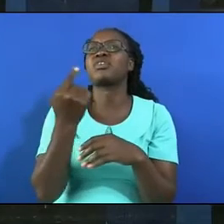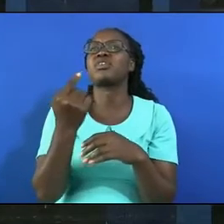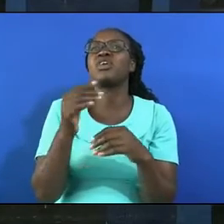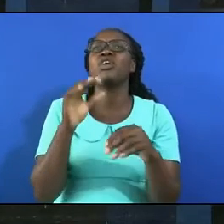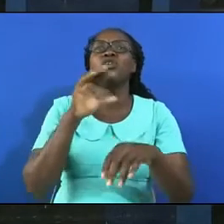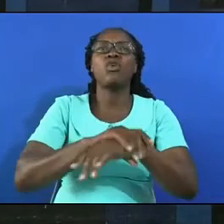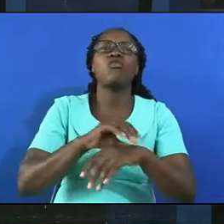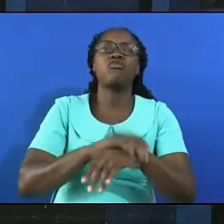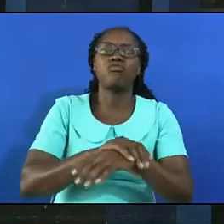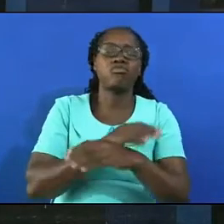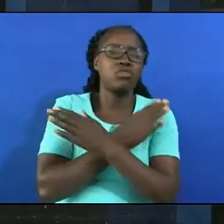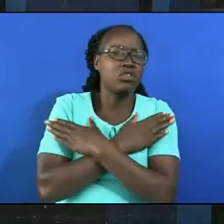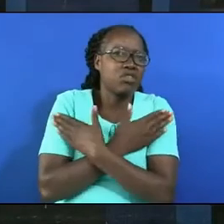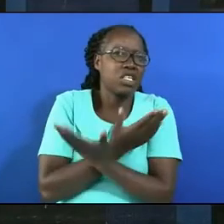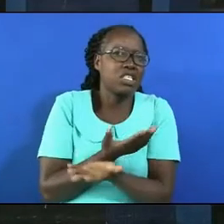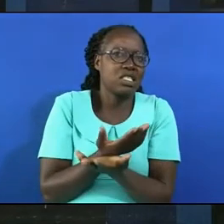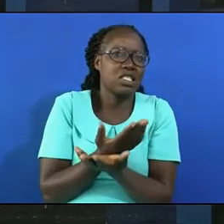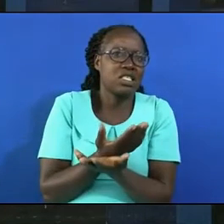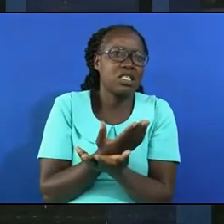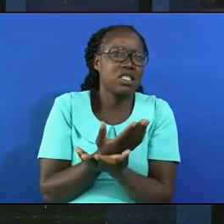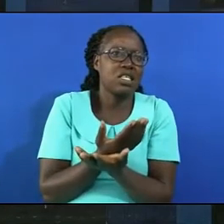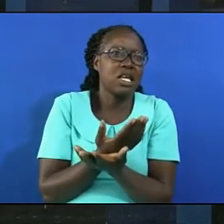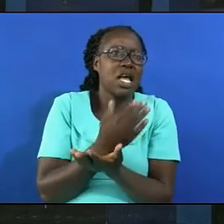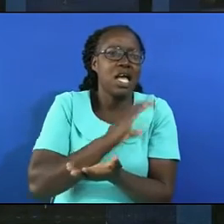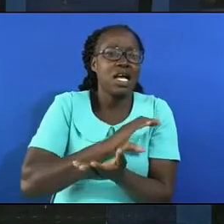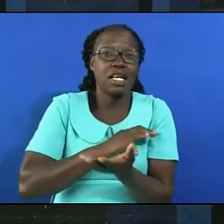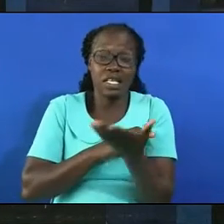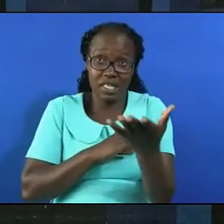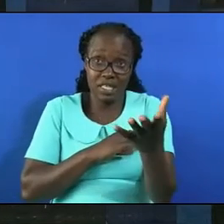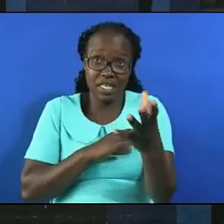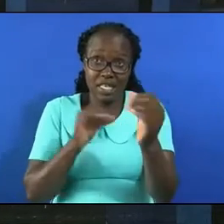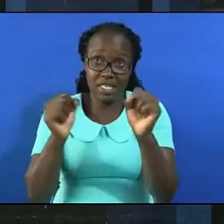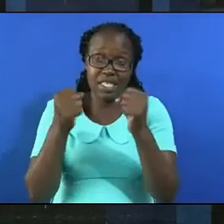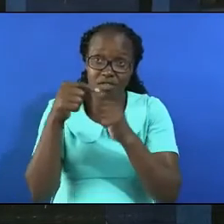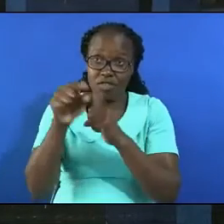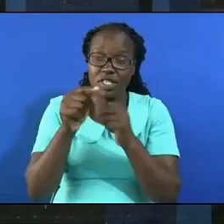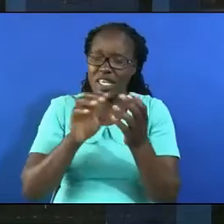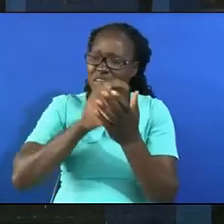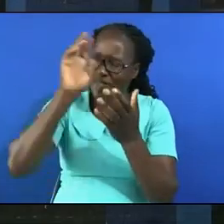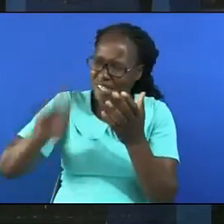good company. Dump that character and save yourself.